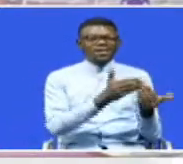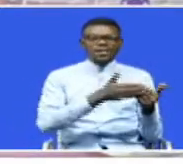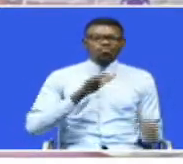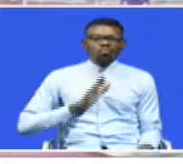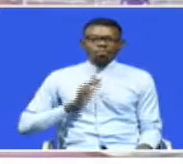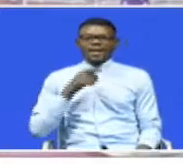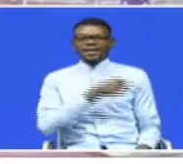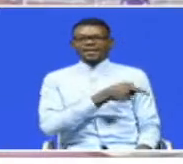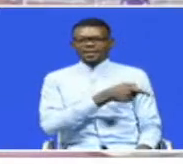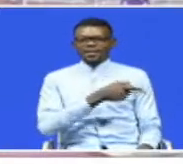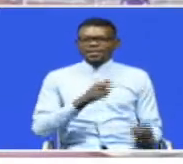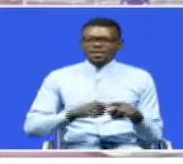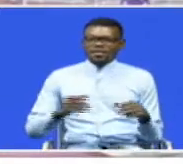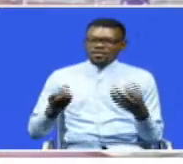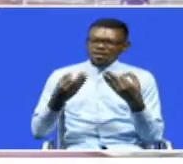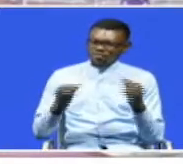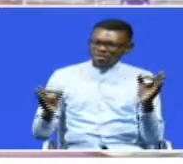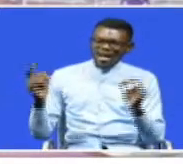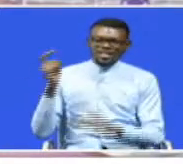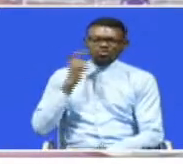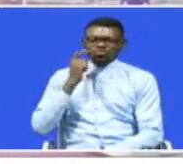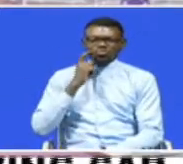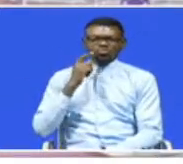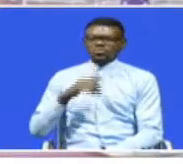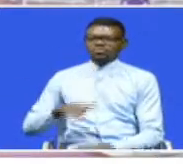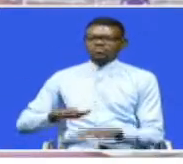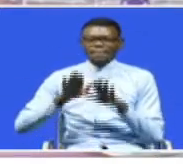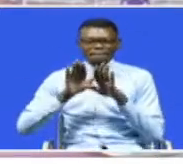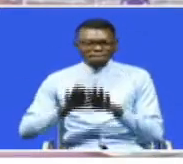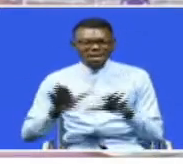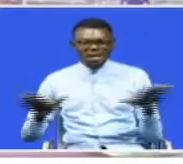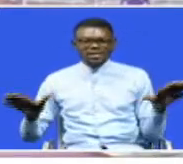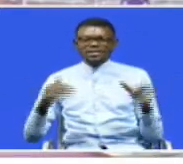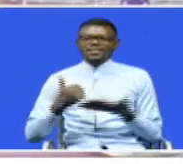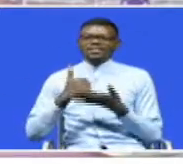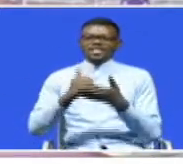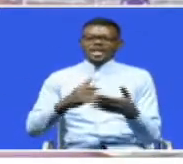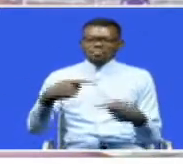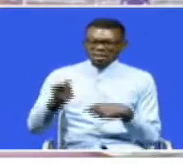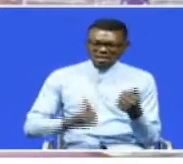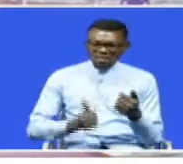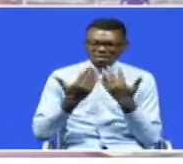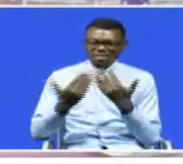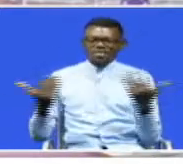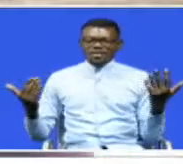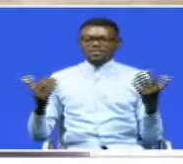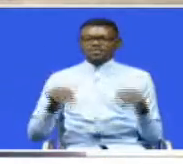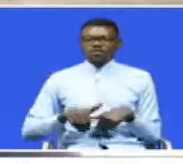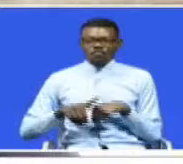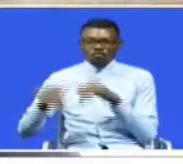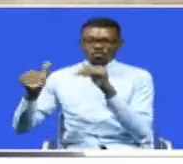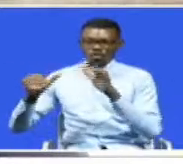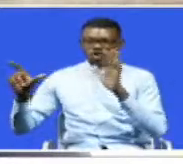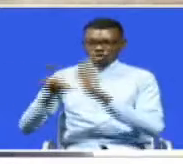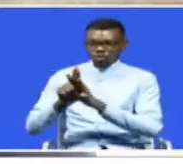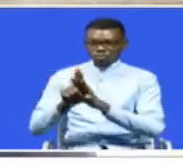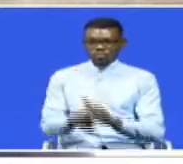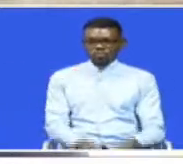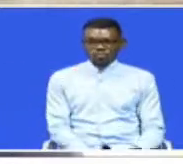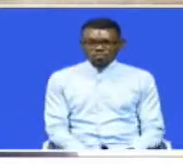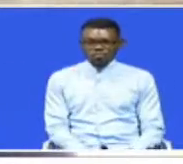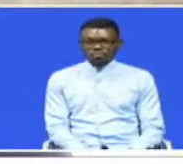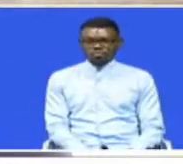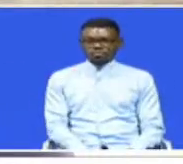plus a free stall at situa market to enable her sell her wears within the by-laws you're stalling when i say